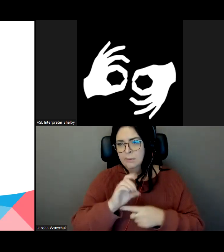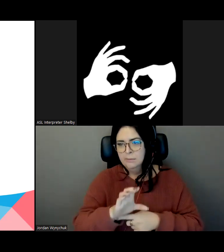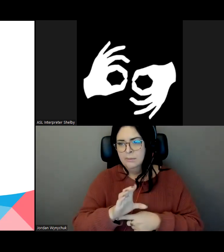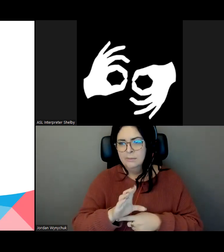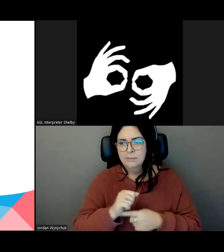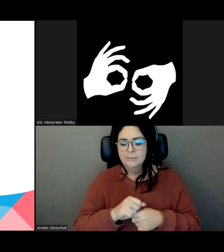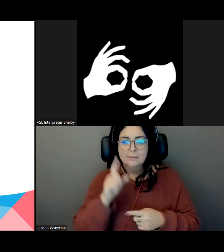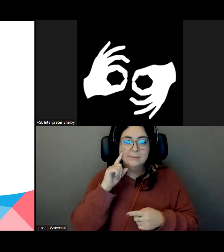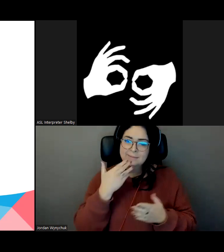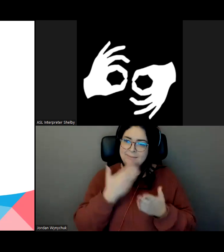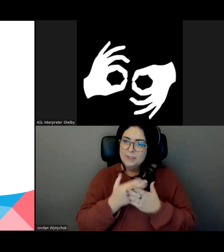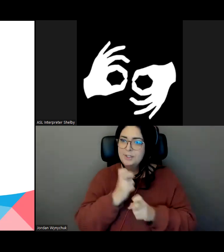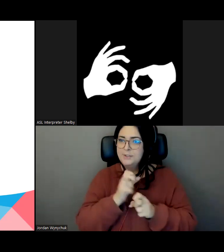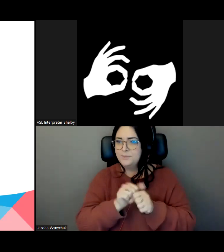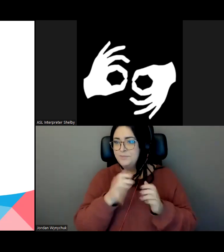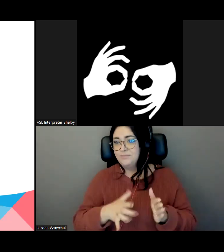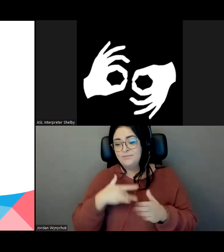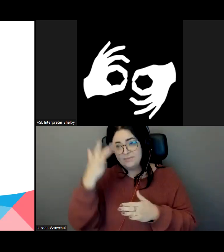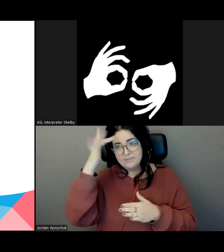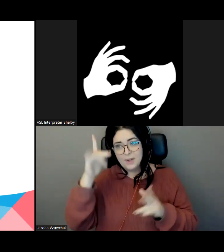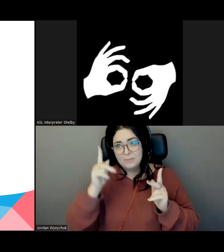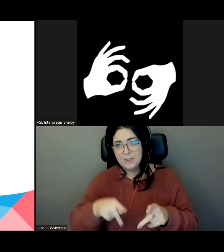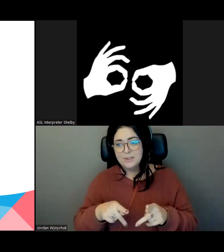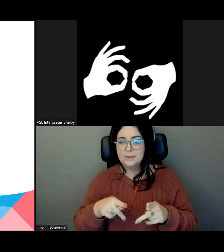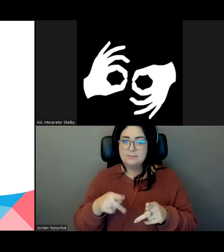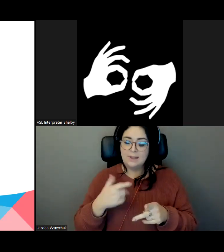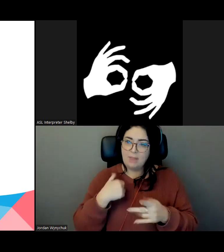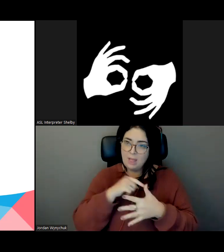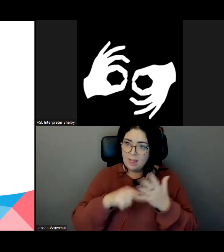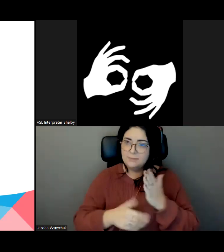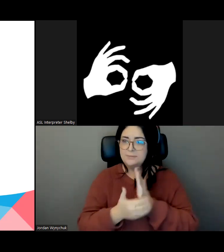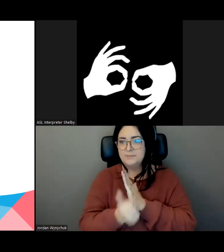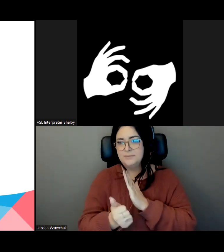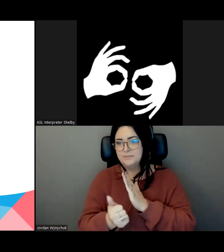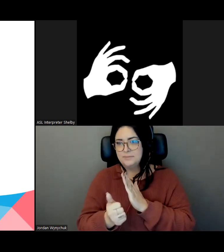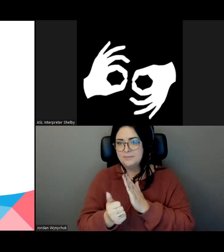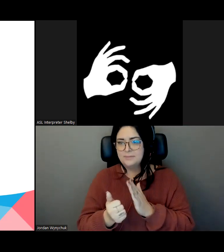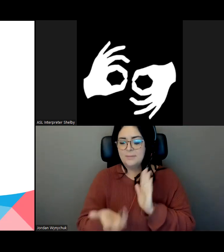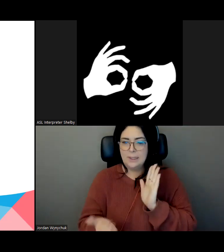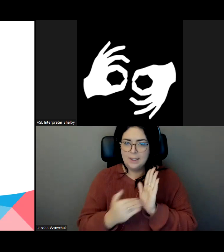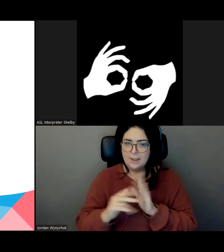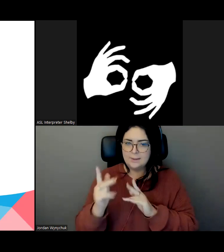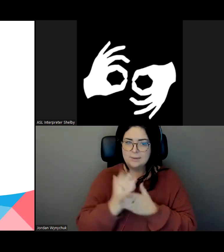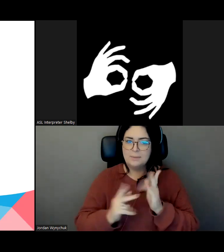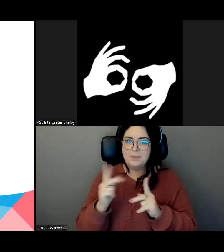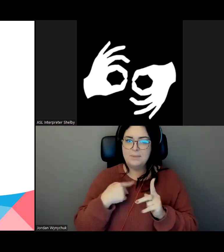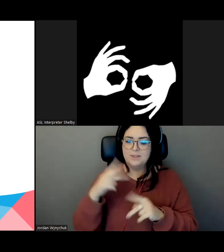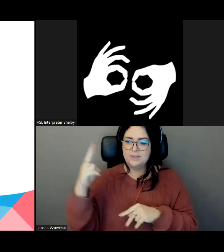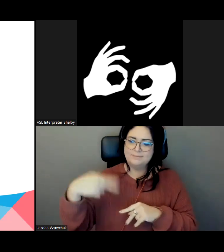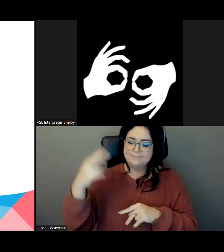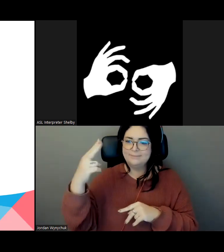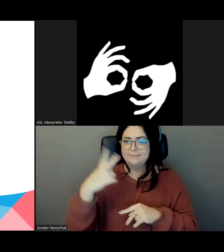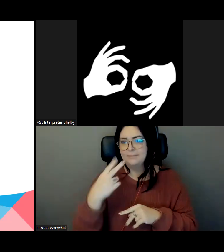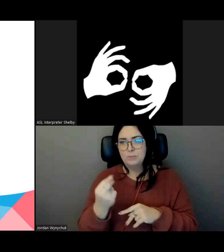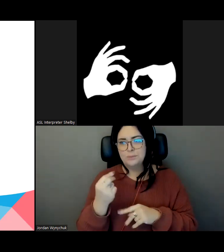hard worker and I'm smart and I bring a lot to the table, but just realizing those nuances as well.